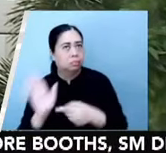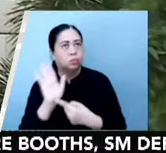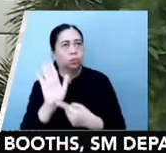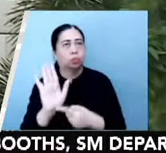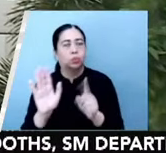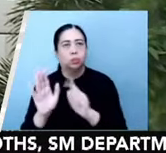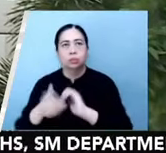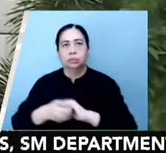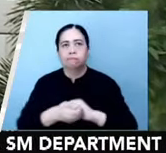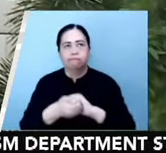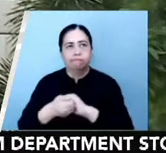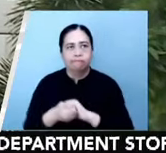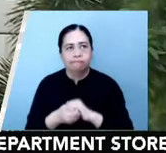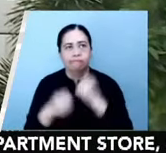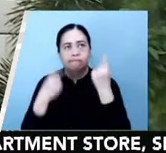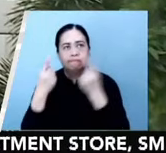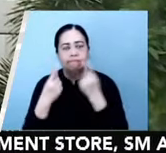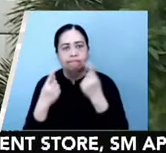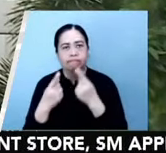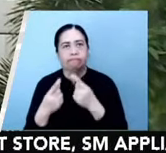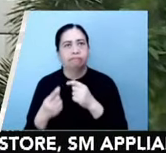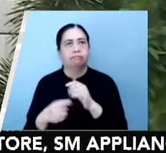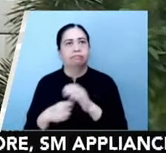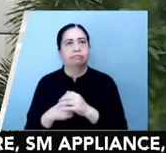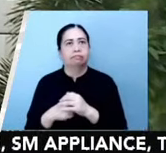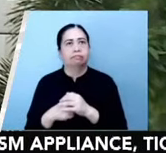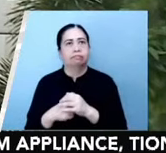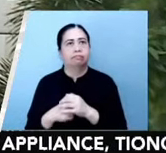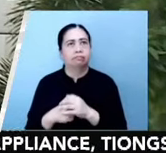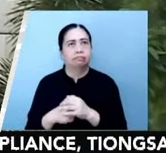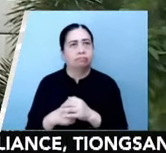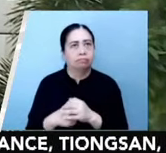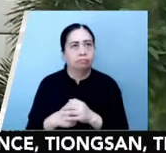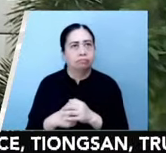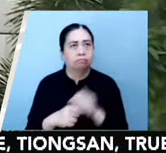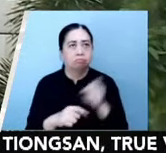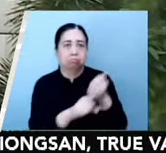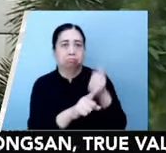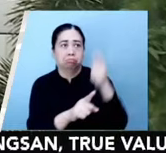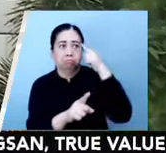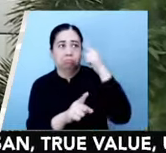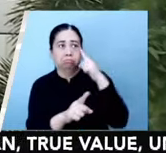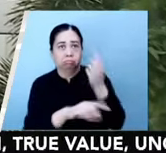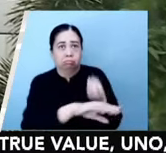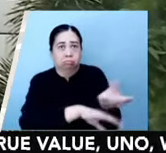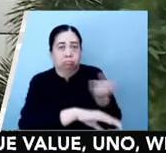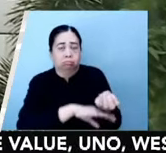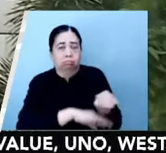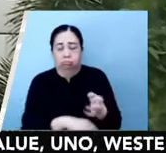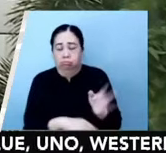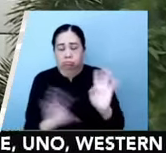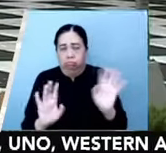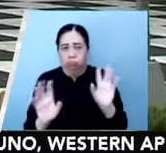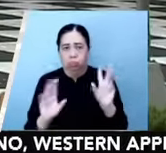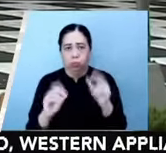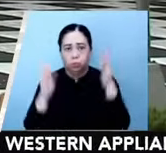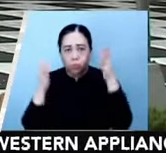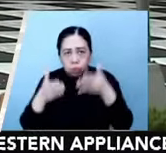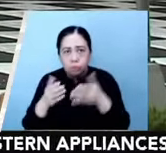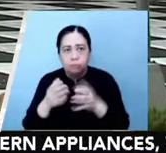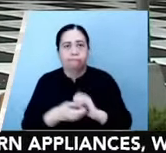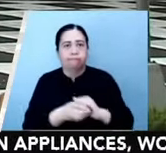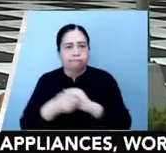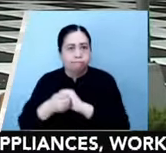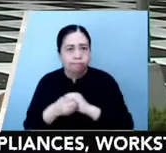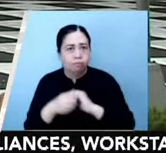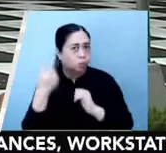If they consider it a show of force, that is up to them. Eh? Mm-hmm. But what we're doing is